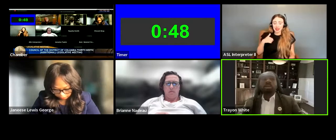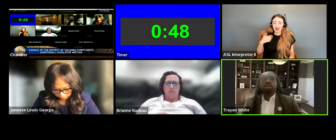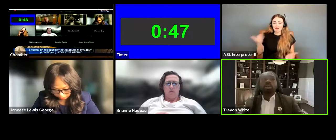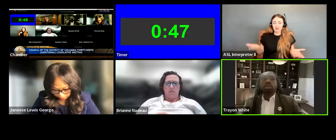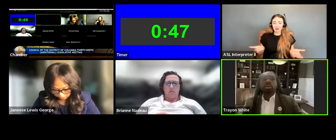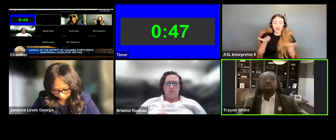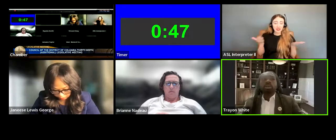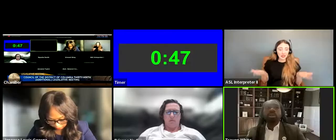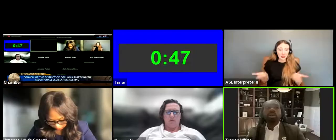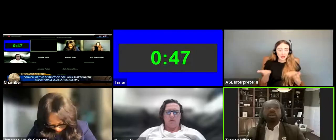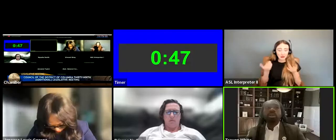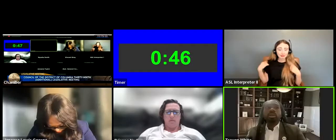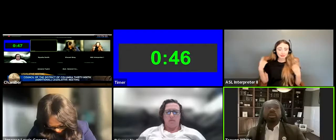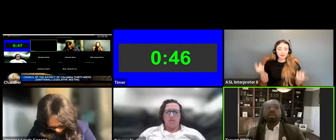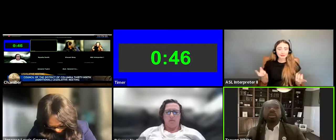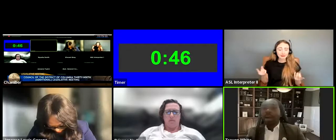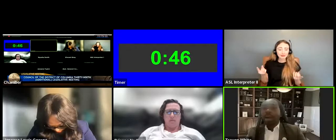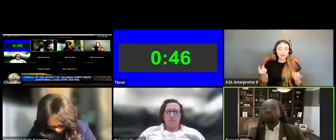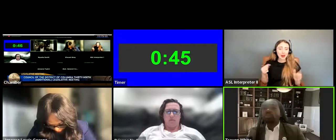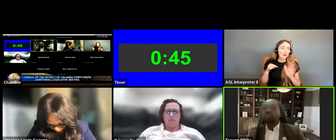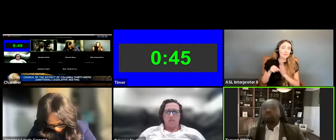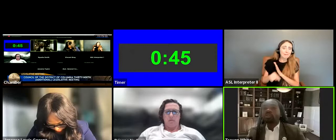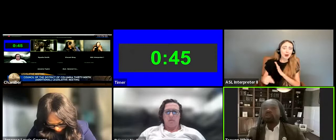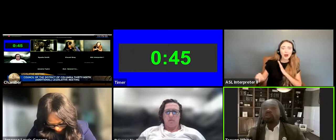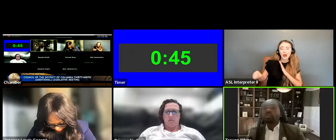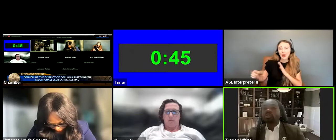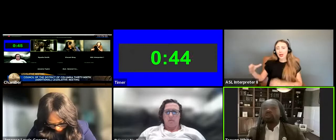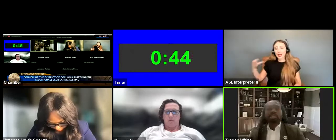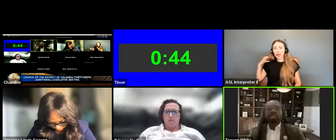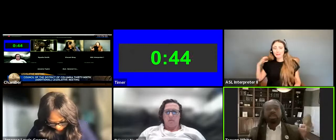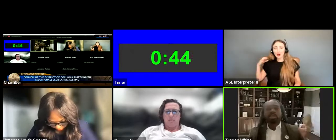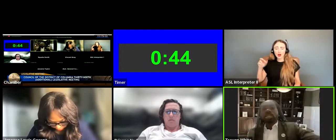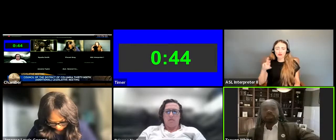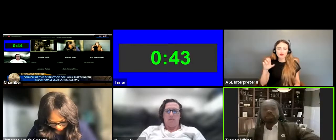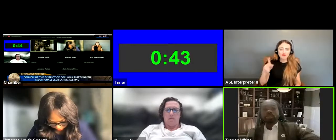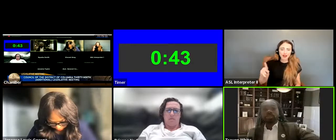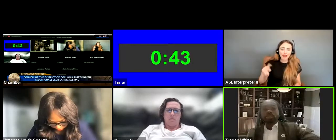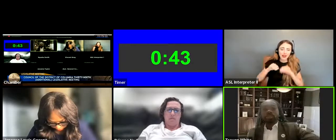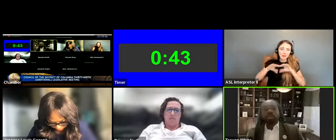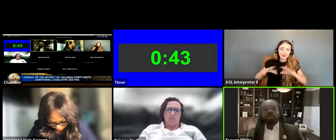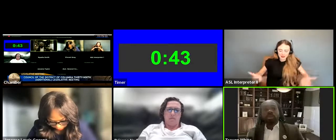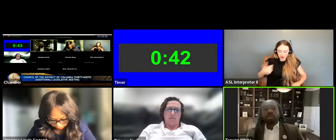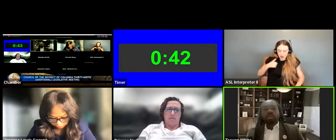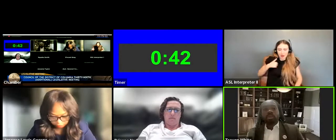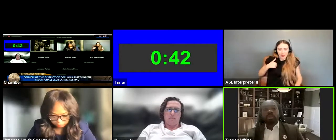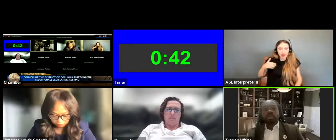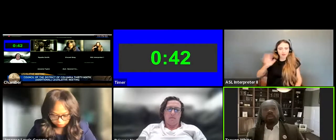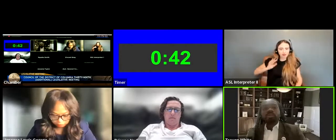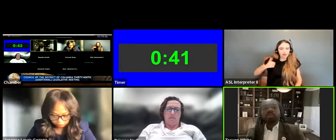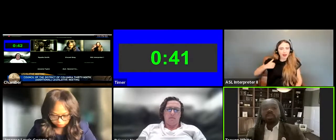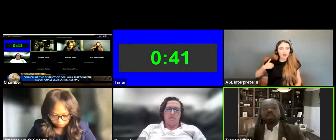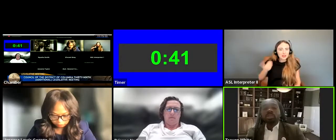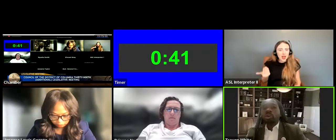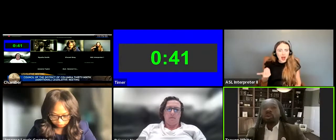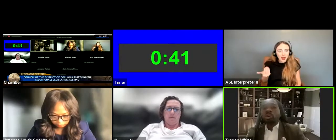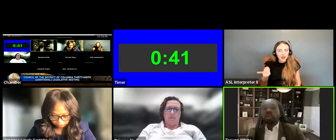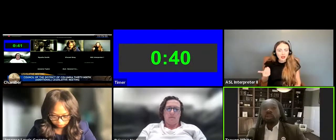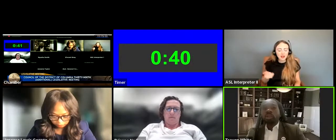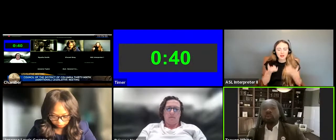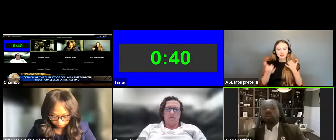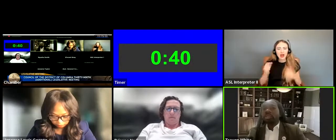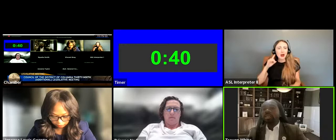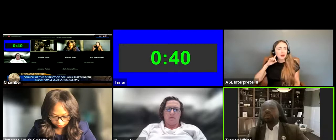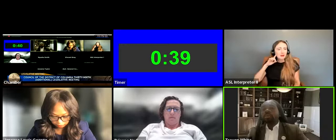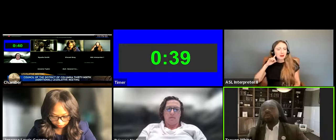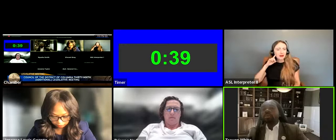there was the murder capital and the crack epidemic as a young person in this city. I'm hearing rounds go